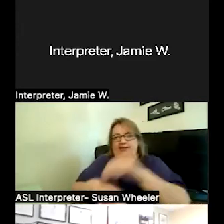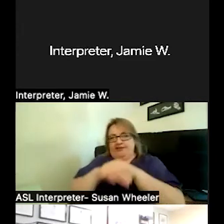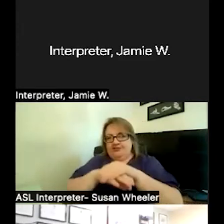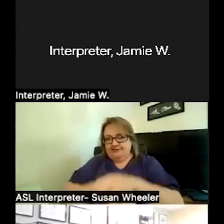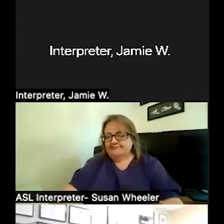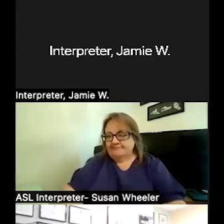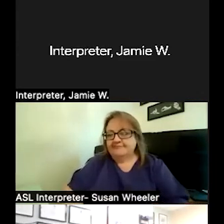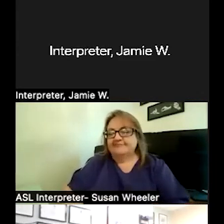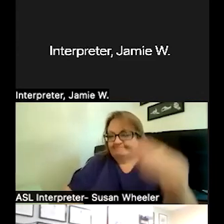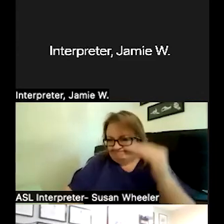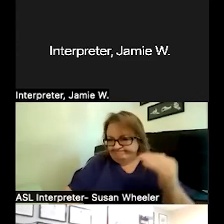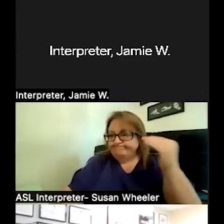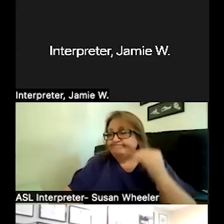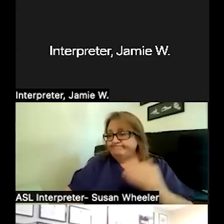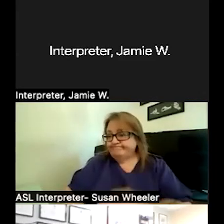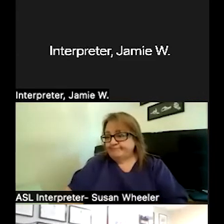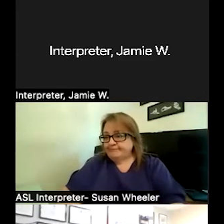Next, please.